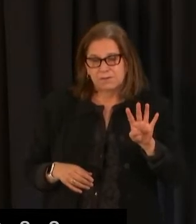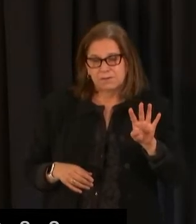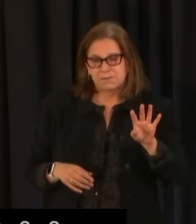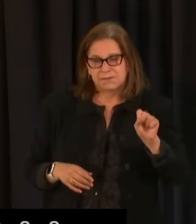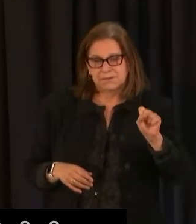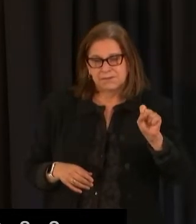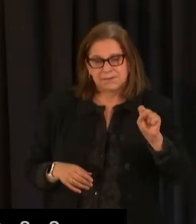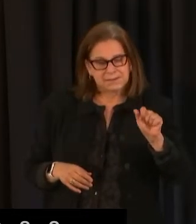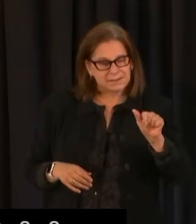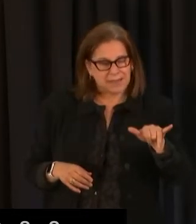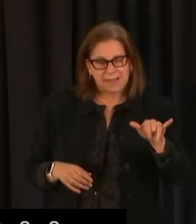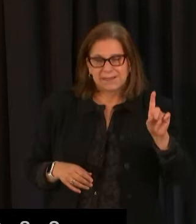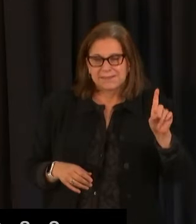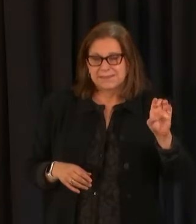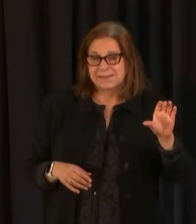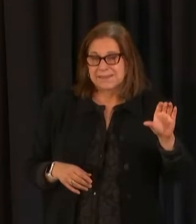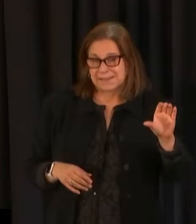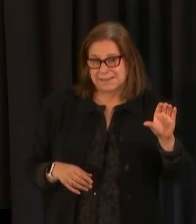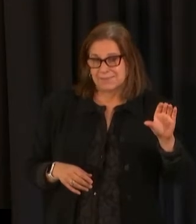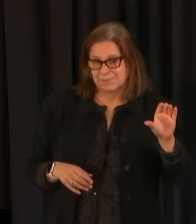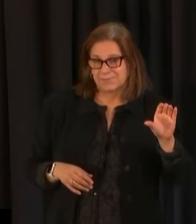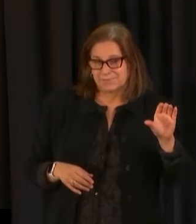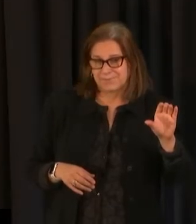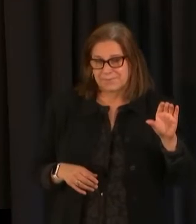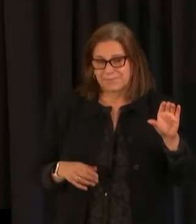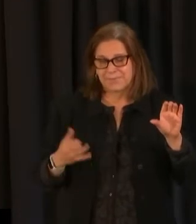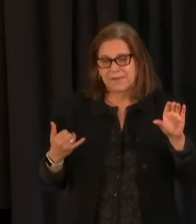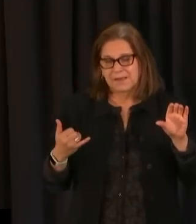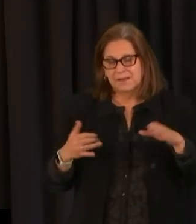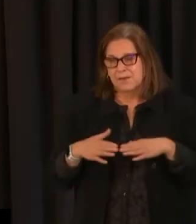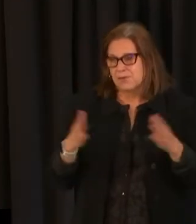stay.dc.gov. So with that, we'll take your questions.